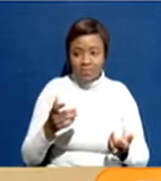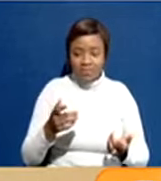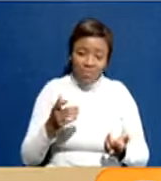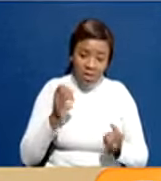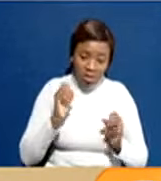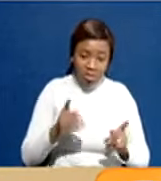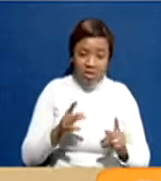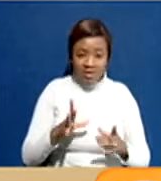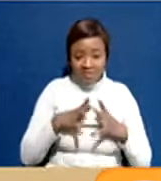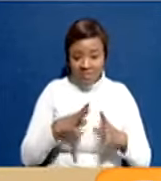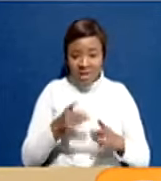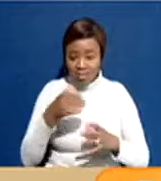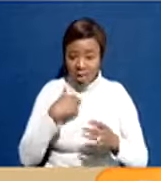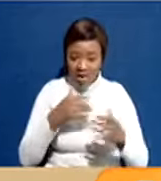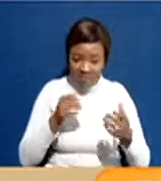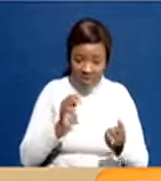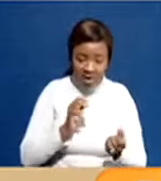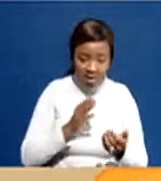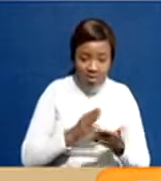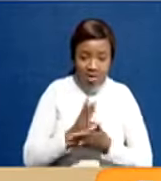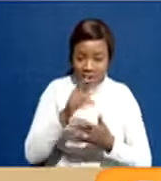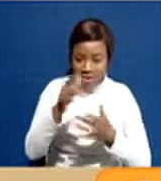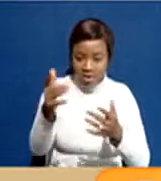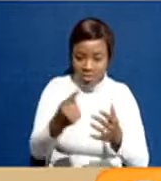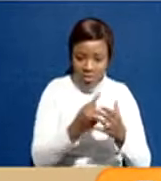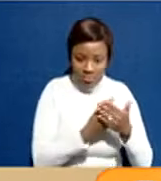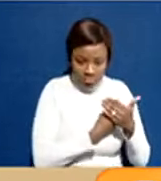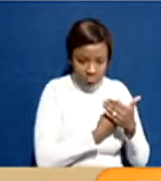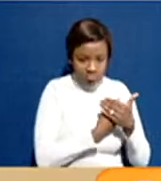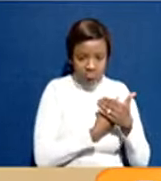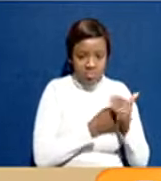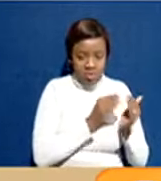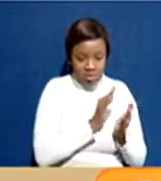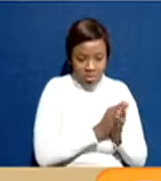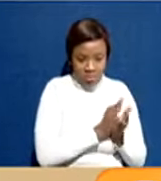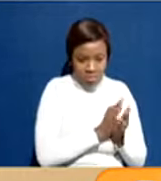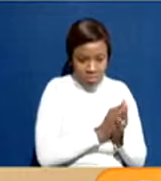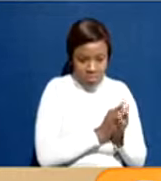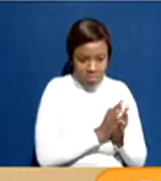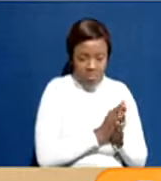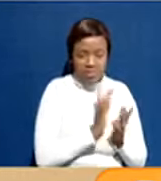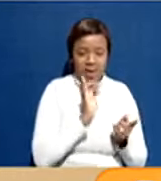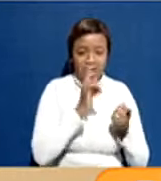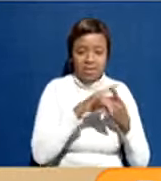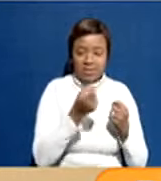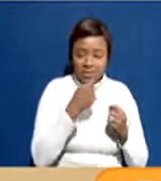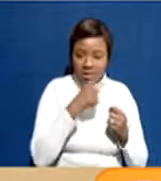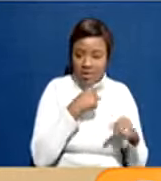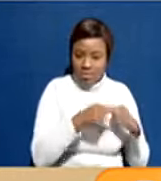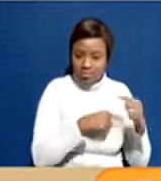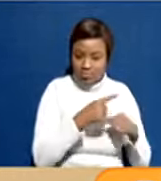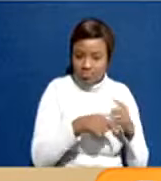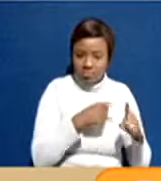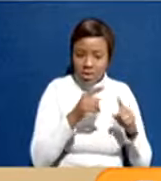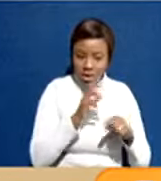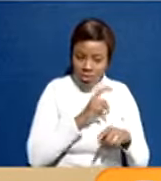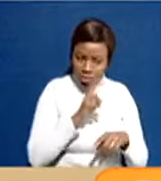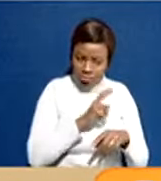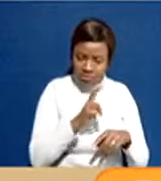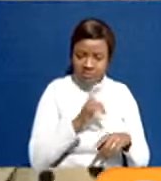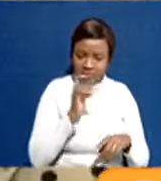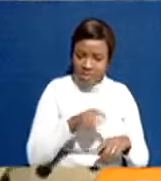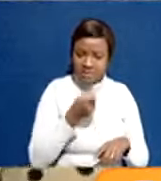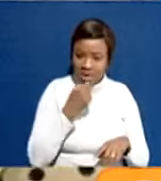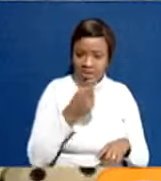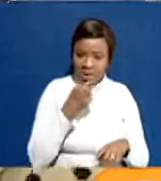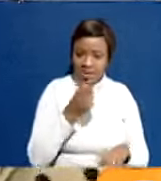TB. We are putting them in isolation facilities where they can take medication that is observed on a daily-to-day